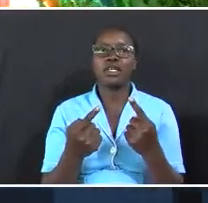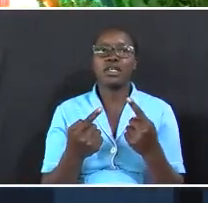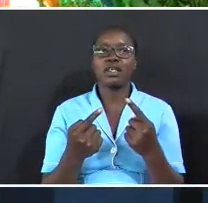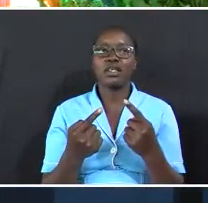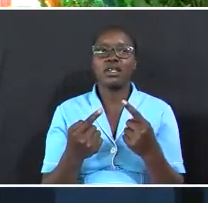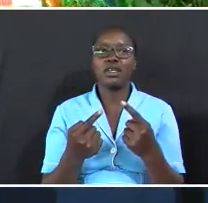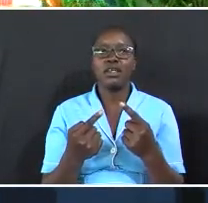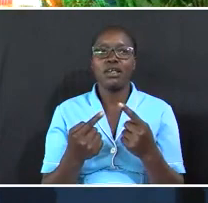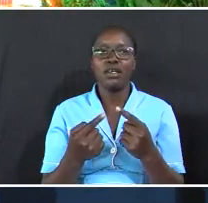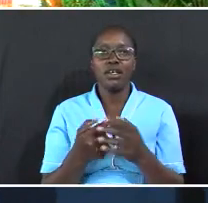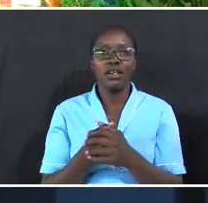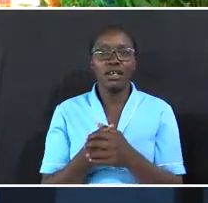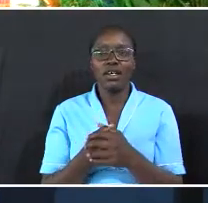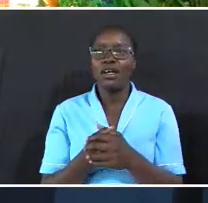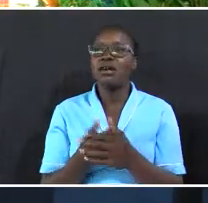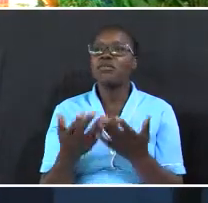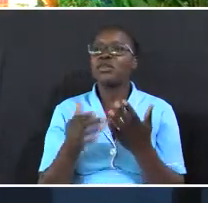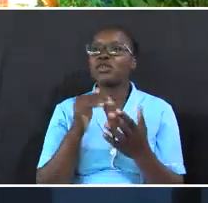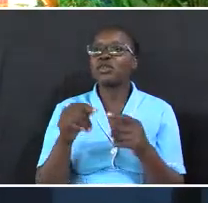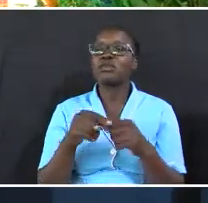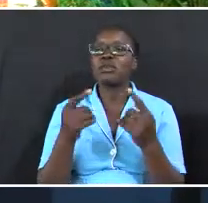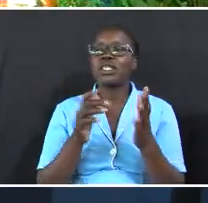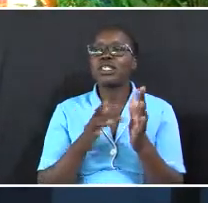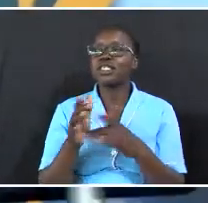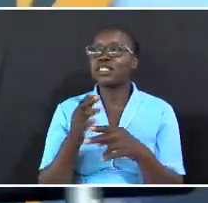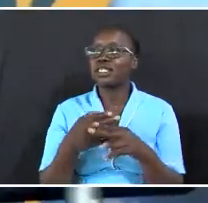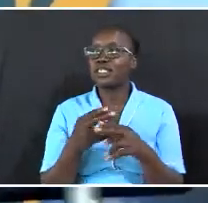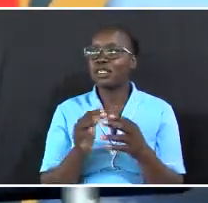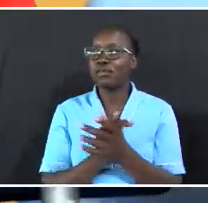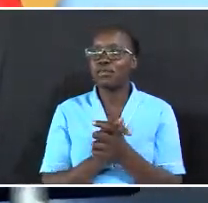break. May you not break in Jesus' name.